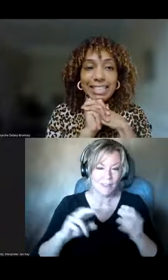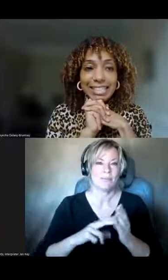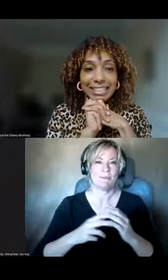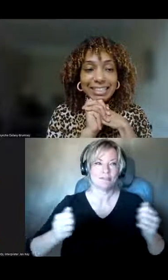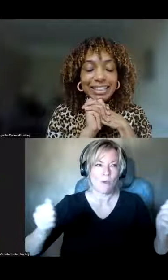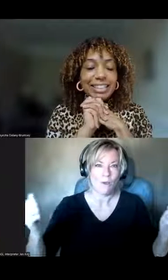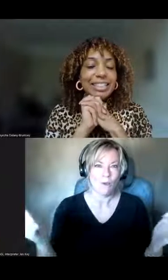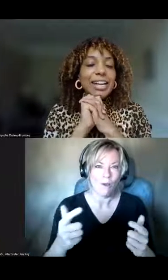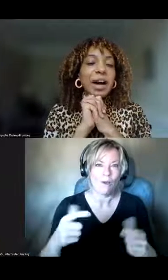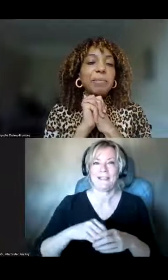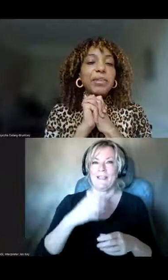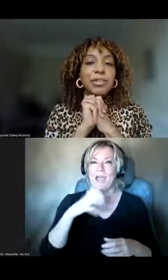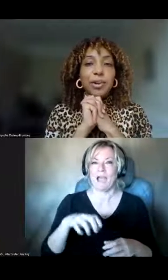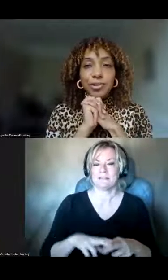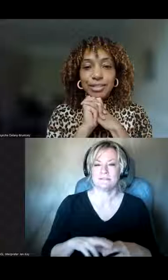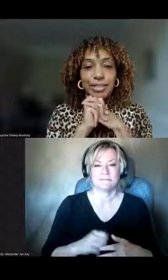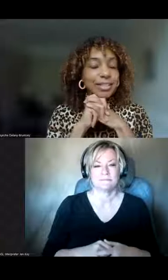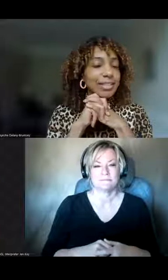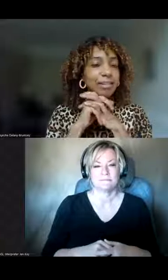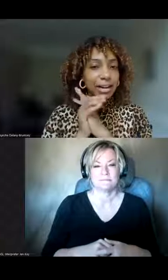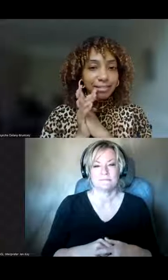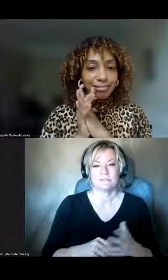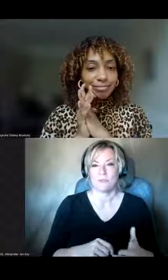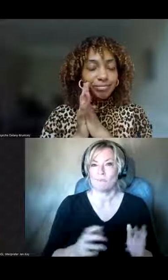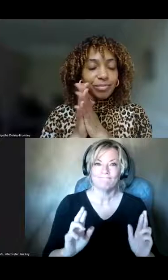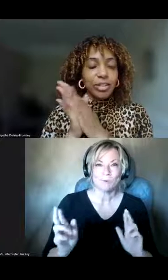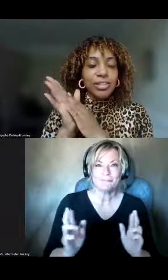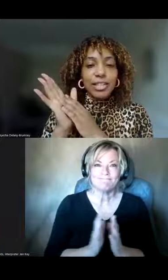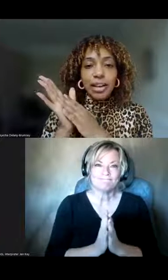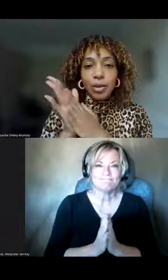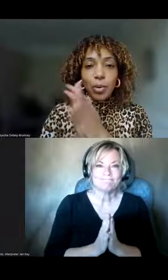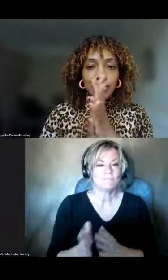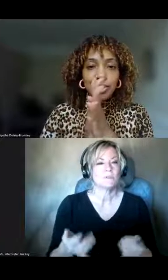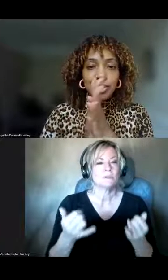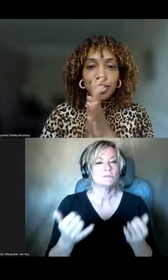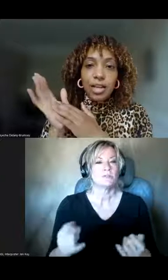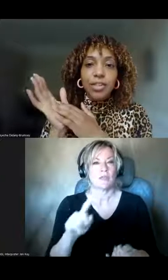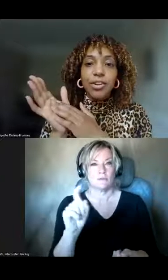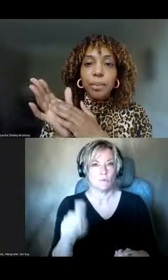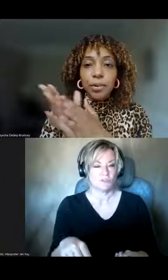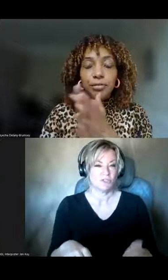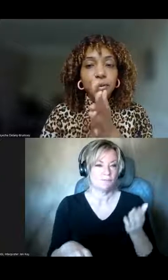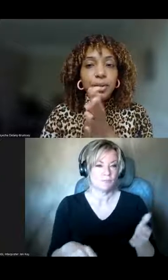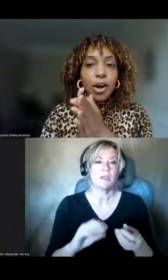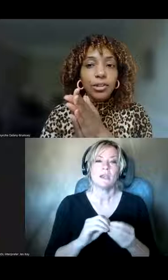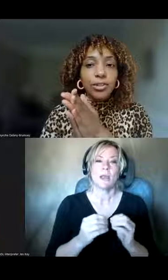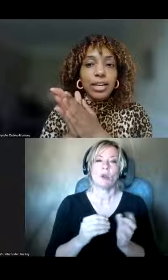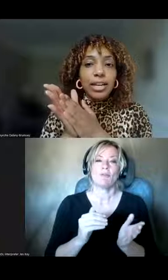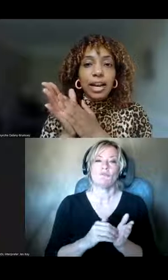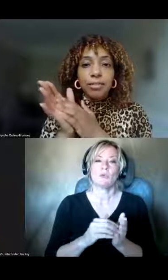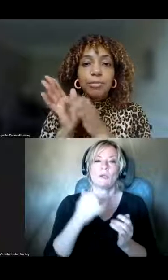hot seat. So get ready. Today, the question is, the number of frequent